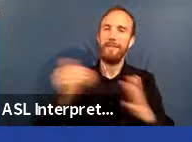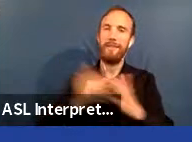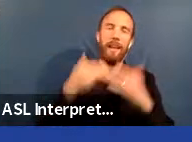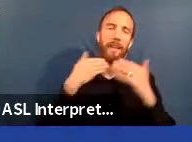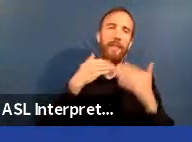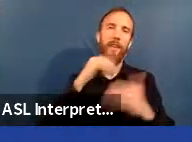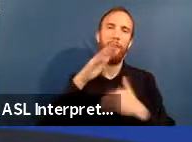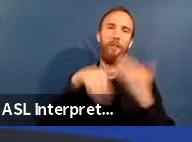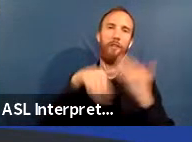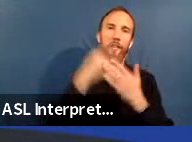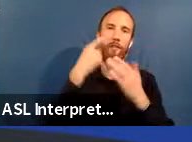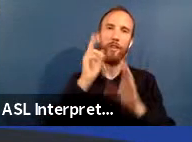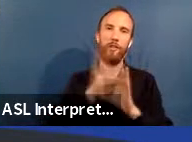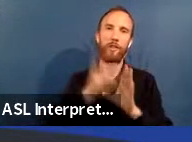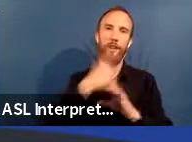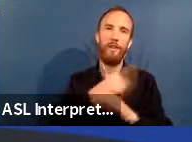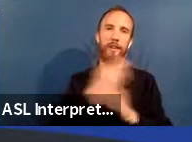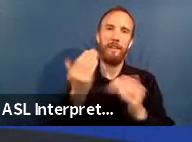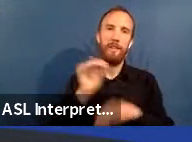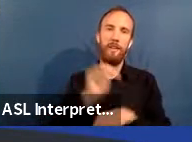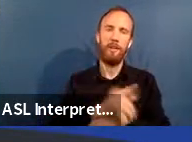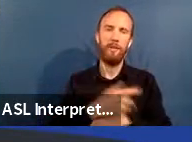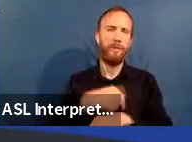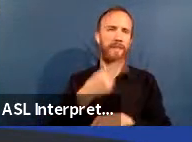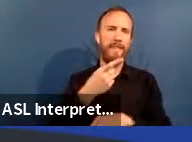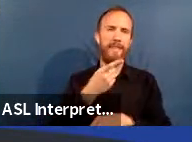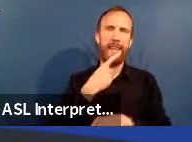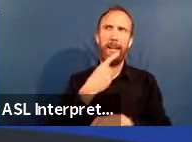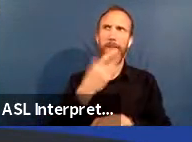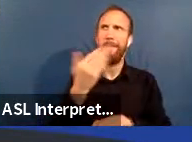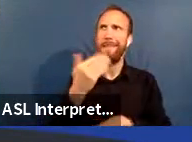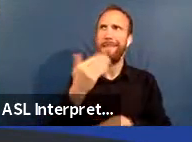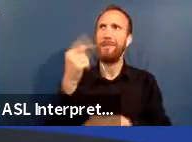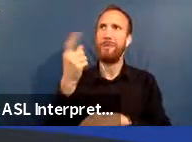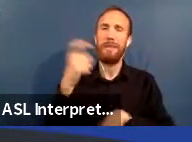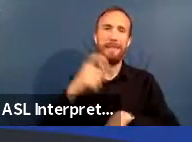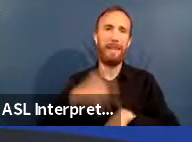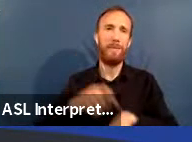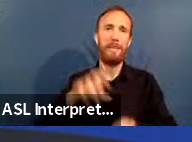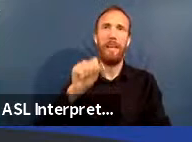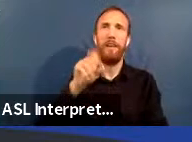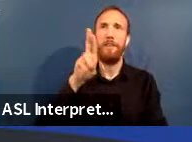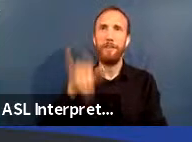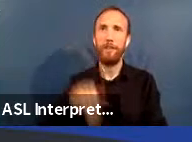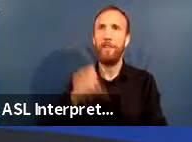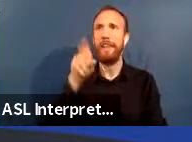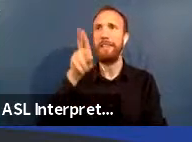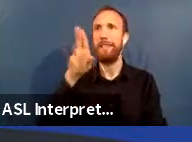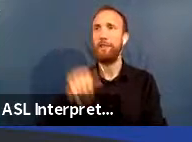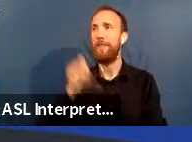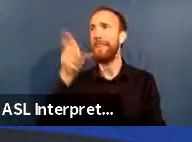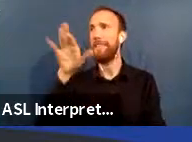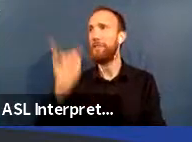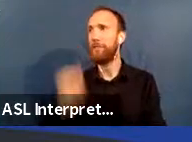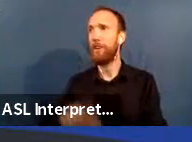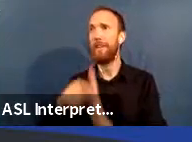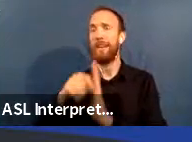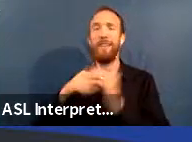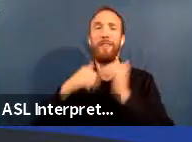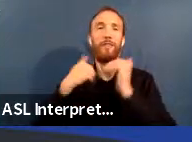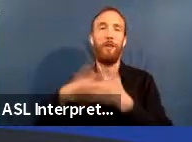We've said this, 15, 20 times, the survey, the survey, the survey. So don't forget to complete that. Some of the next steps